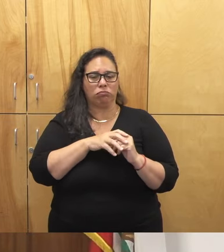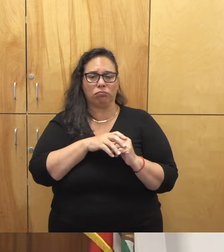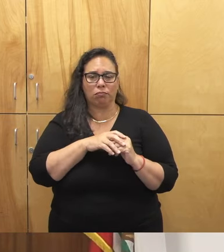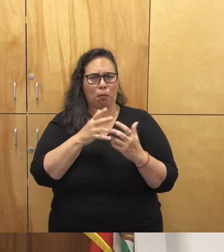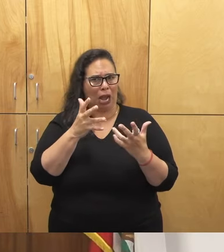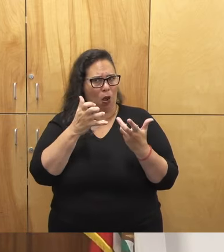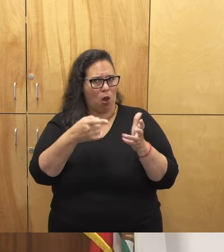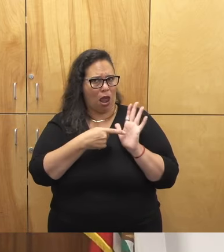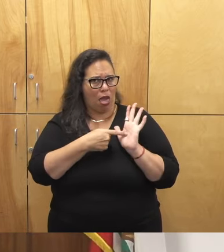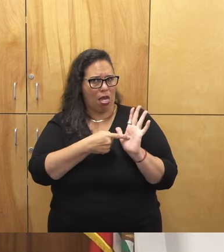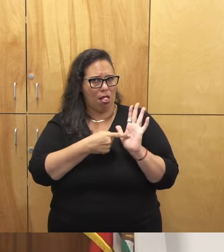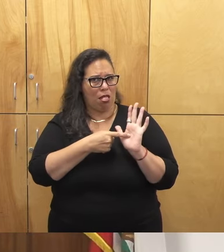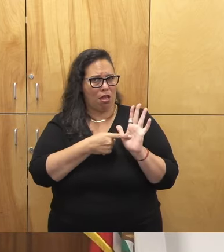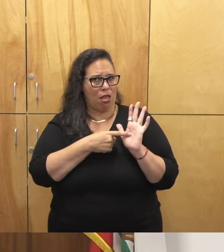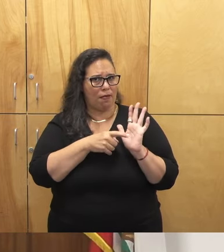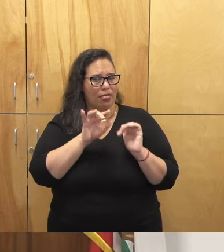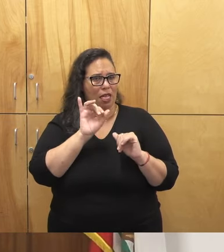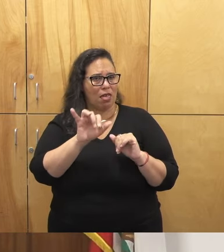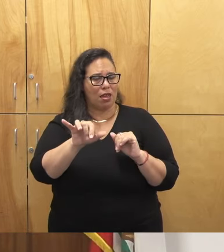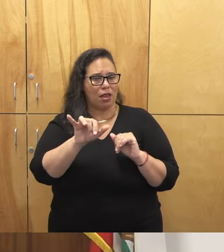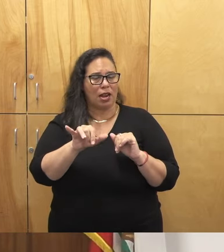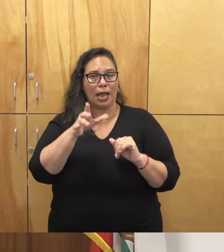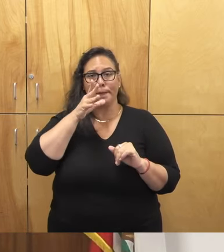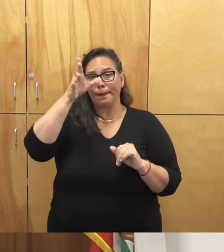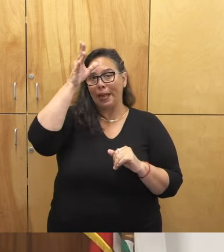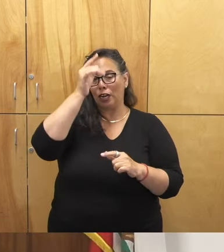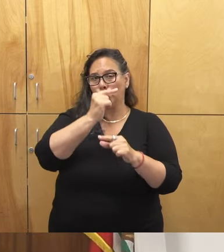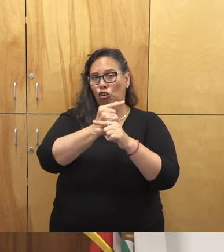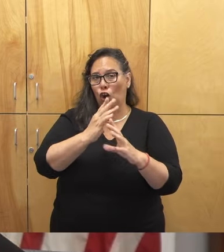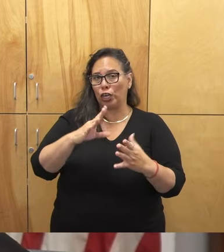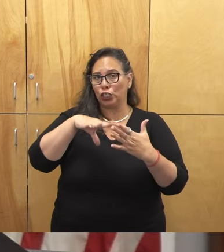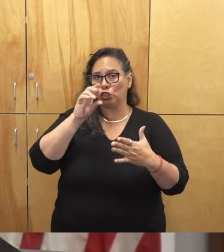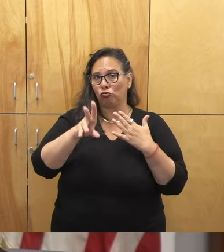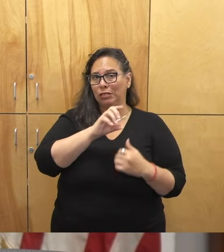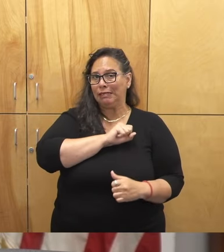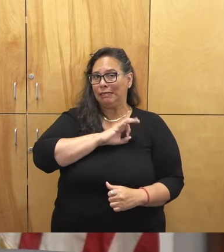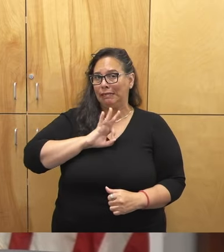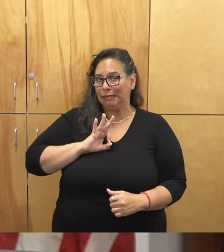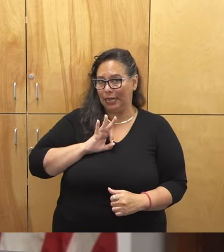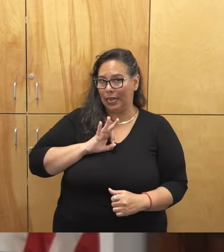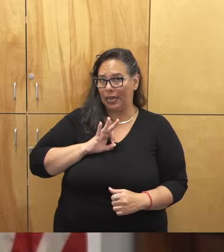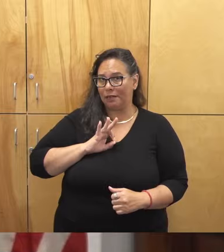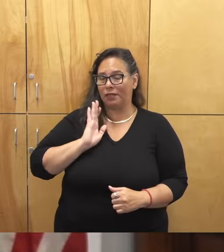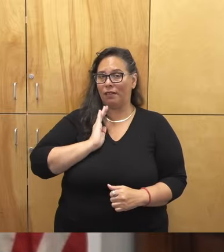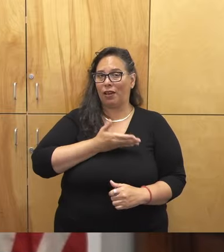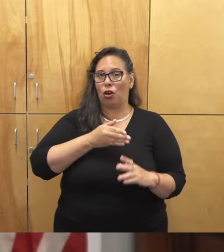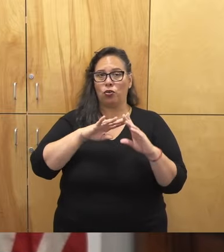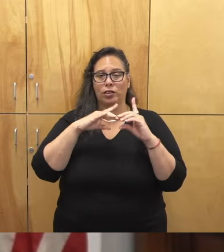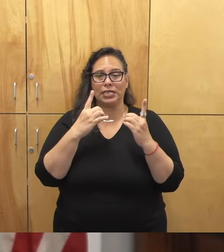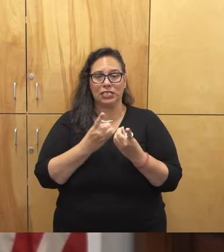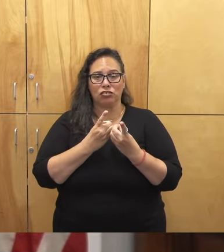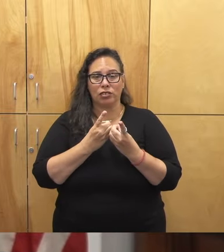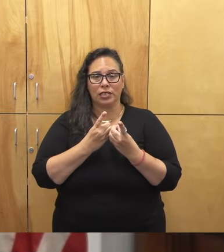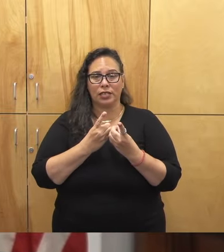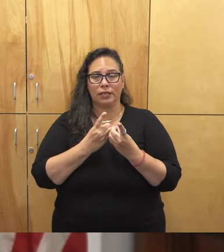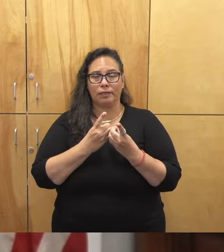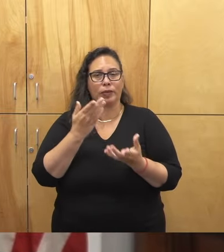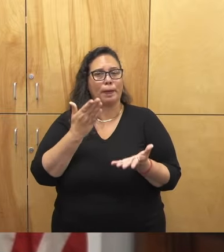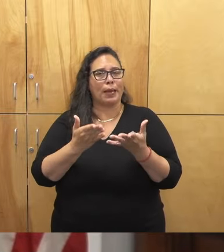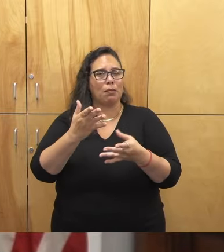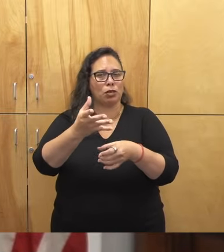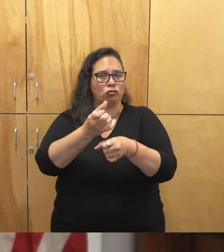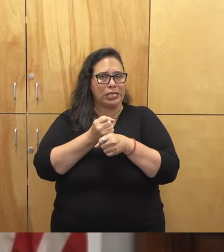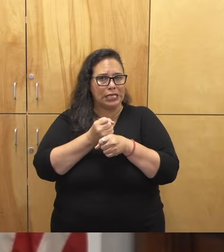want to highlight that parents, guardians, students, and staff of our district may have